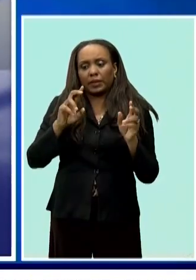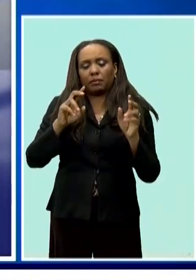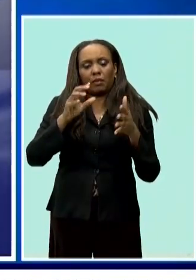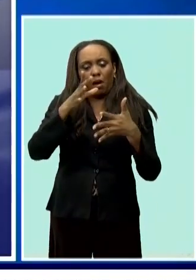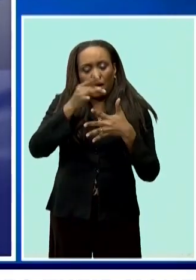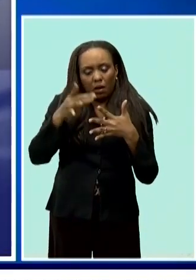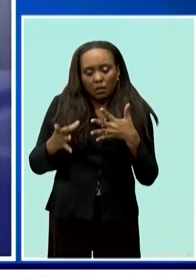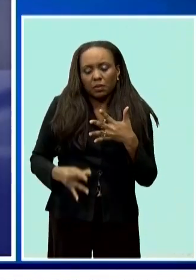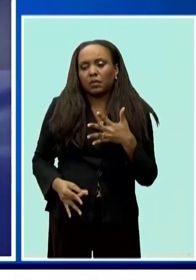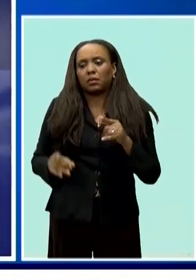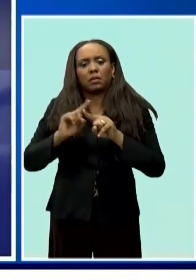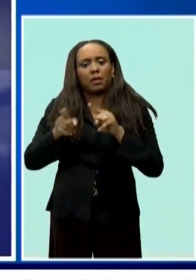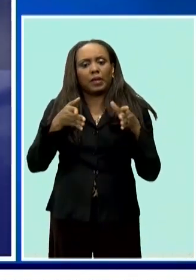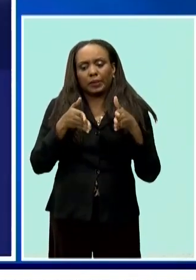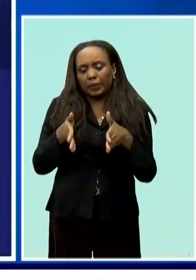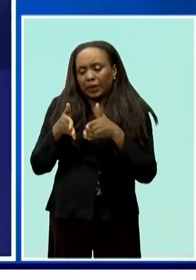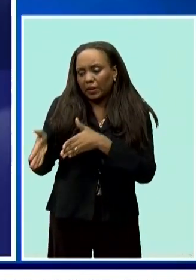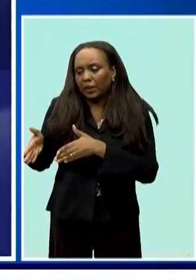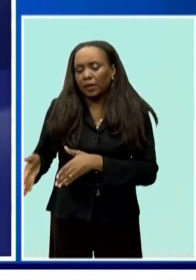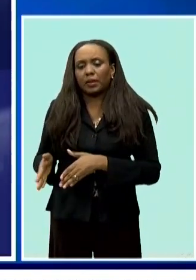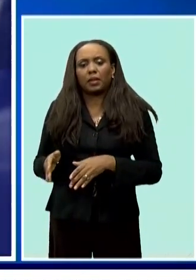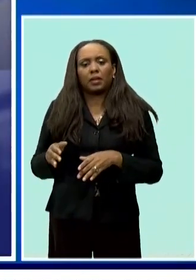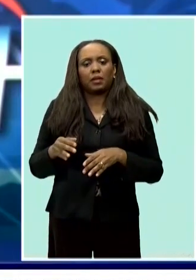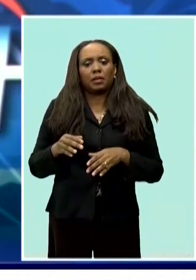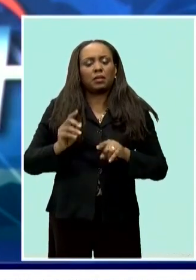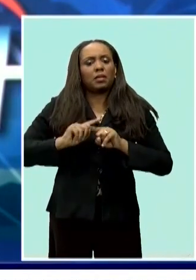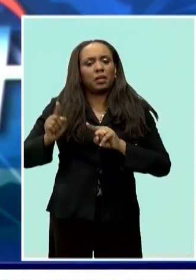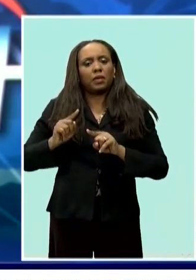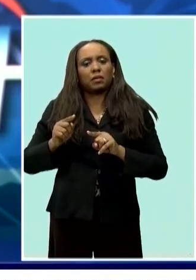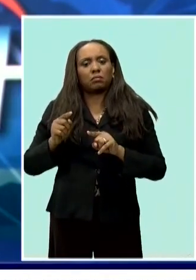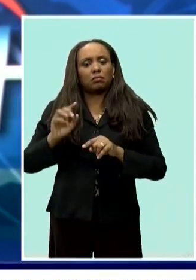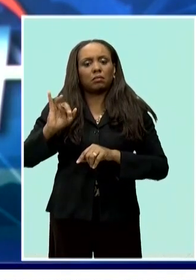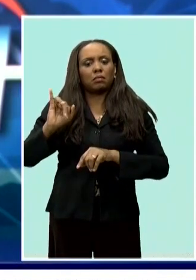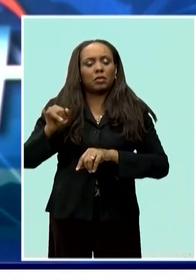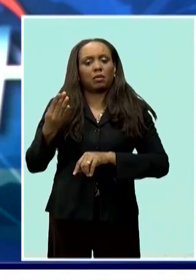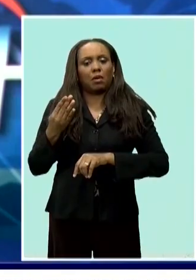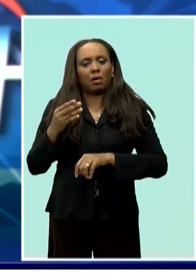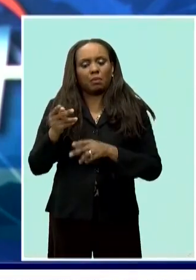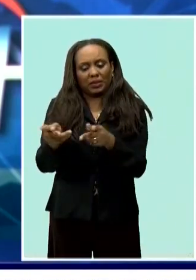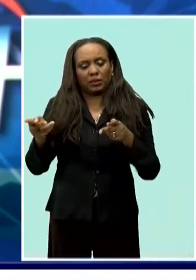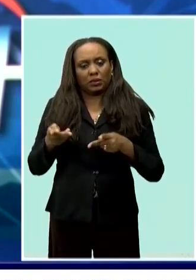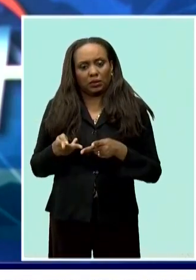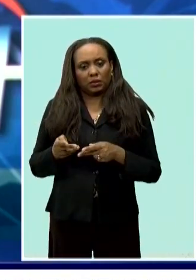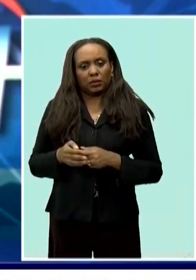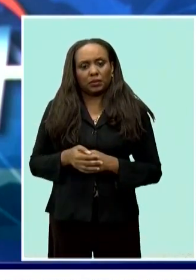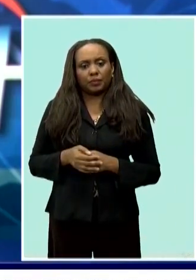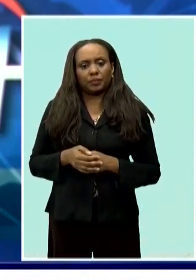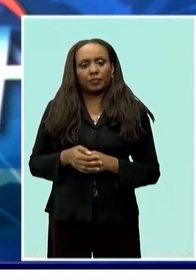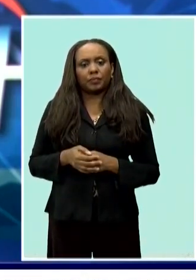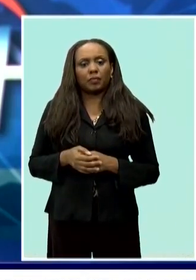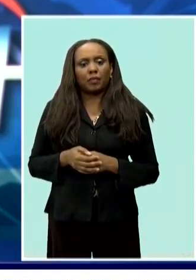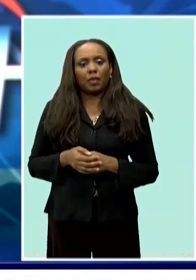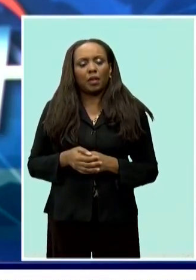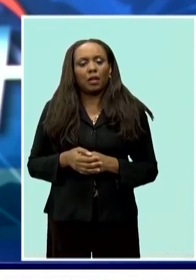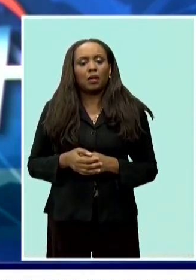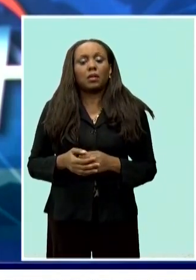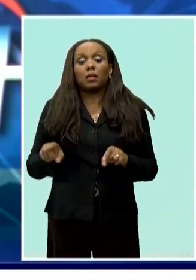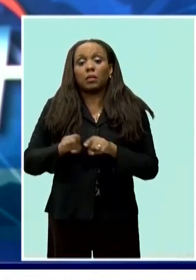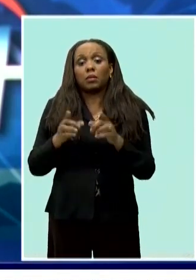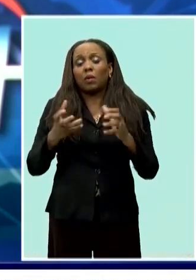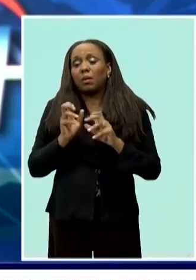persons should not have been retrenched. It presents issues to how you treat these workers in terms of reorganization